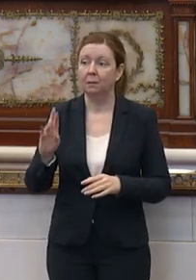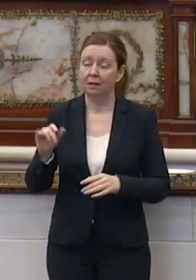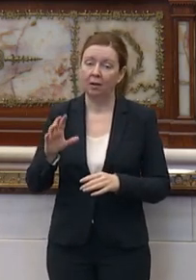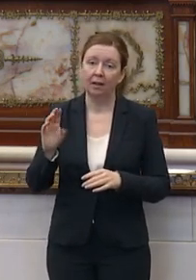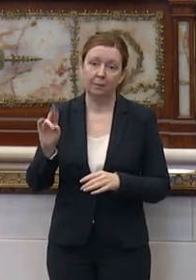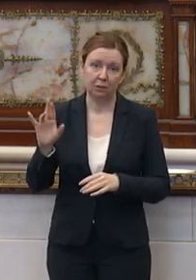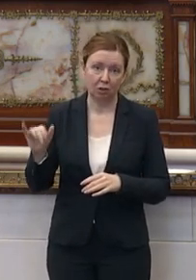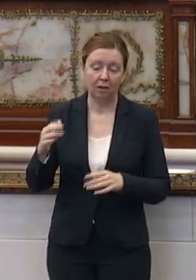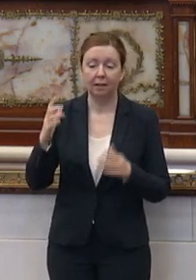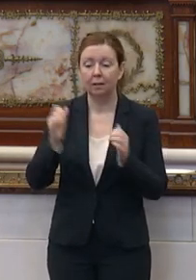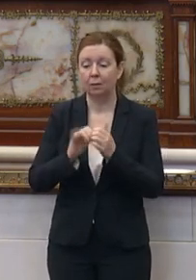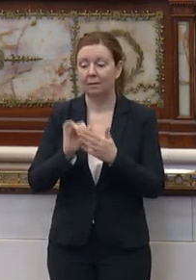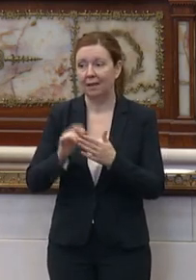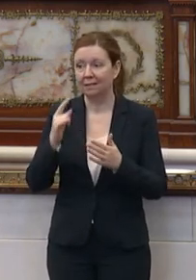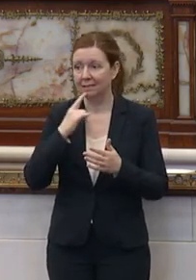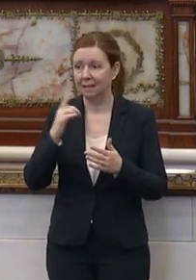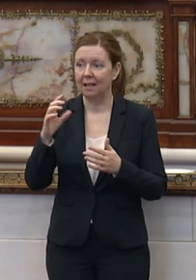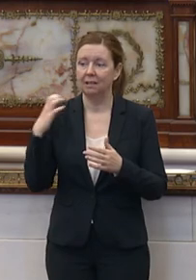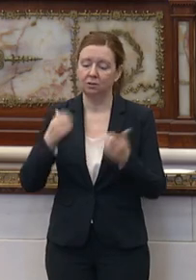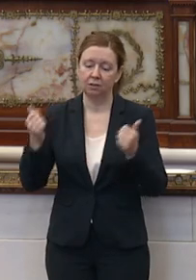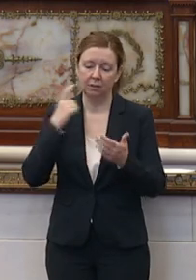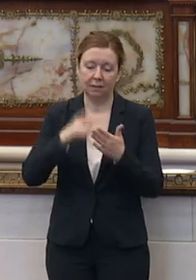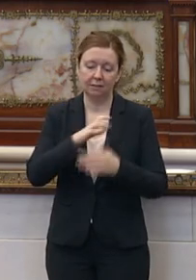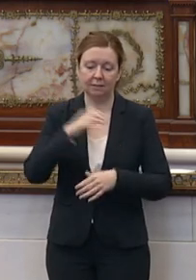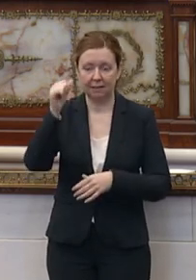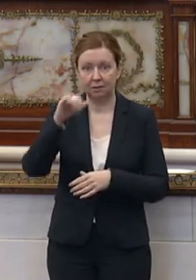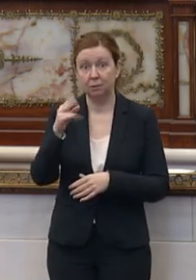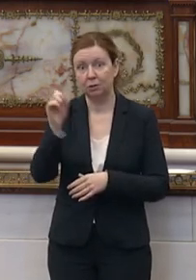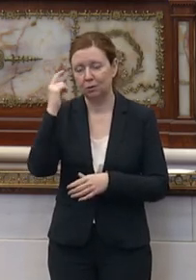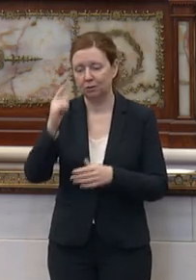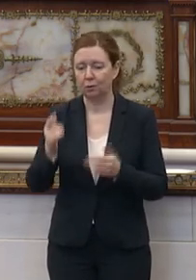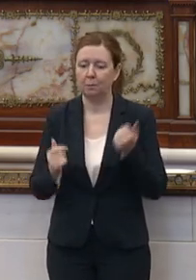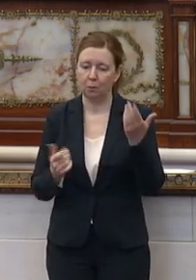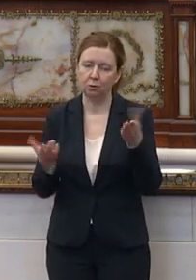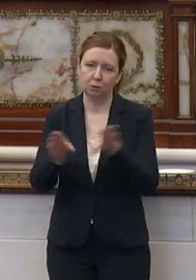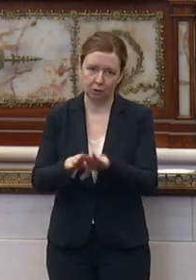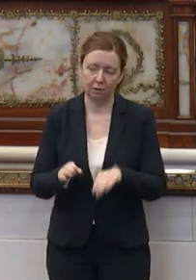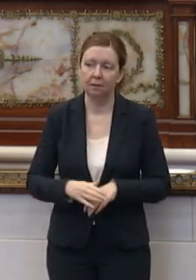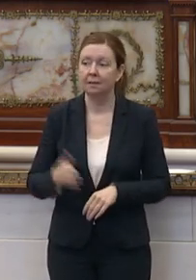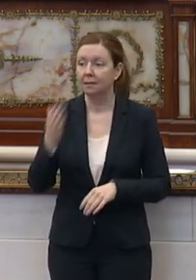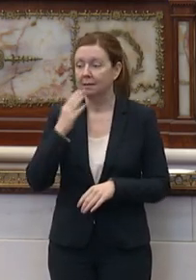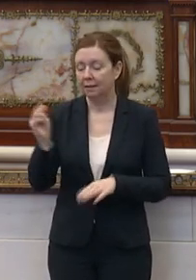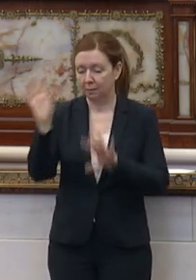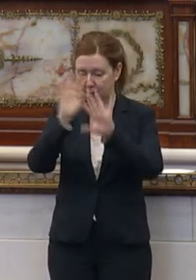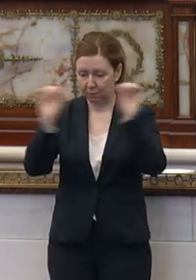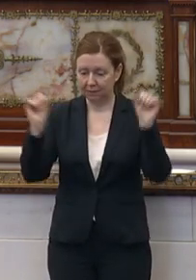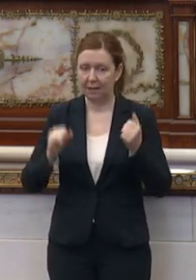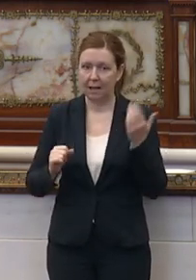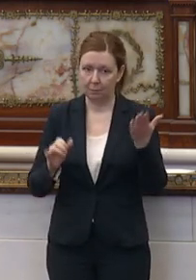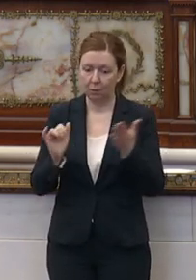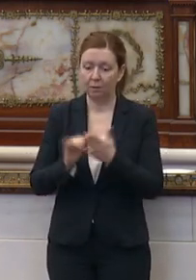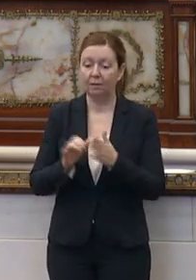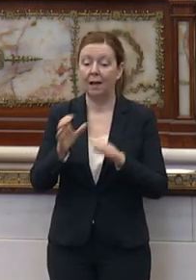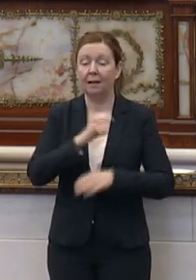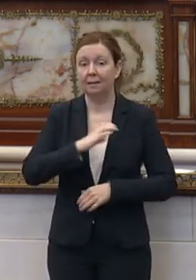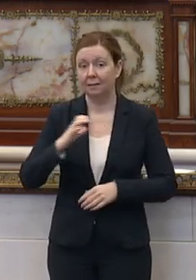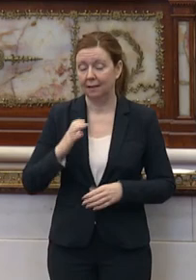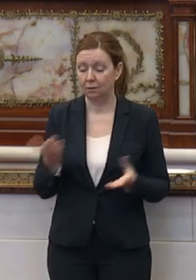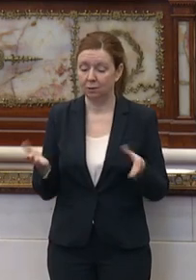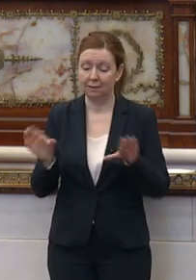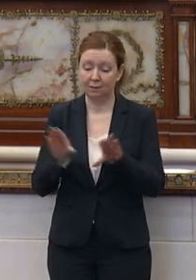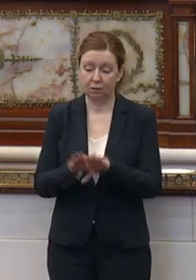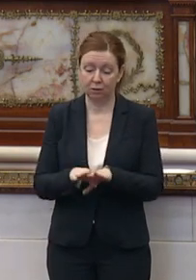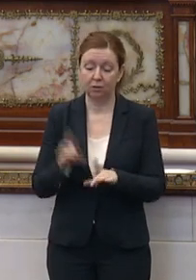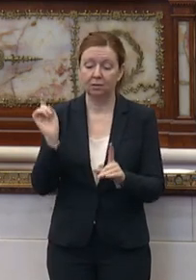and the majority. And with that said, the chair recognizes Councilman Jones for a motion to adjourn. Thank you, Mr. President. I move that council